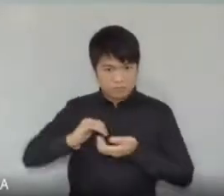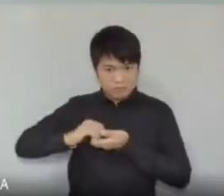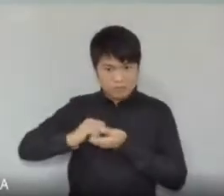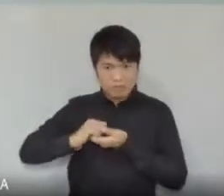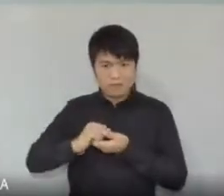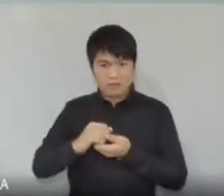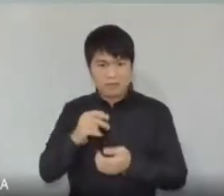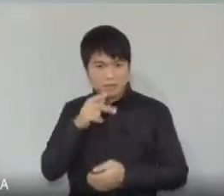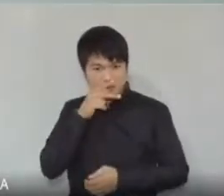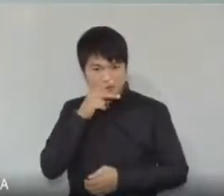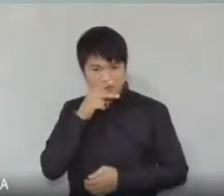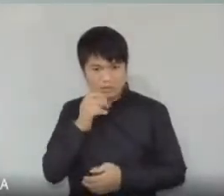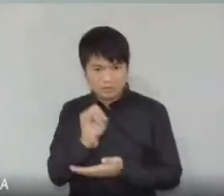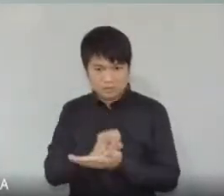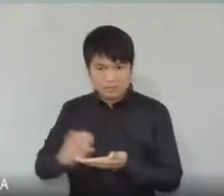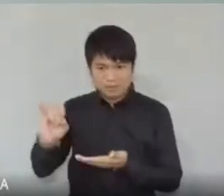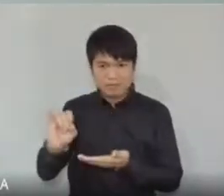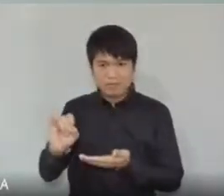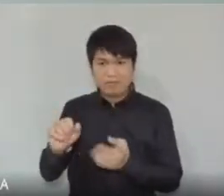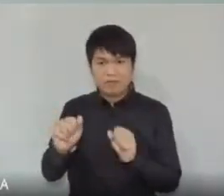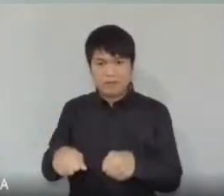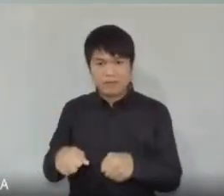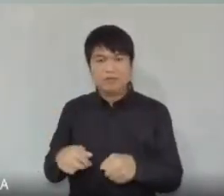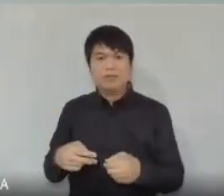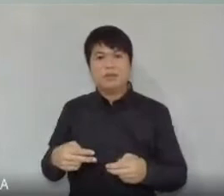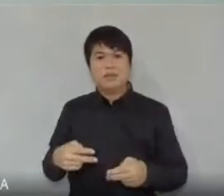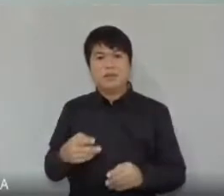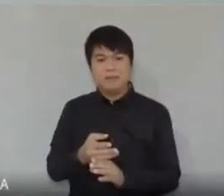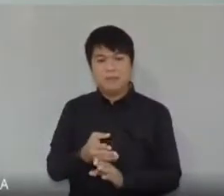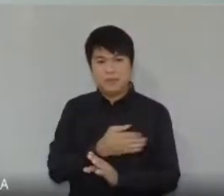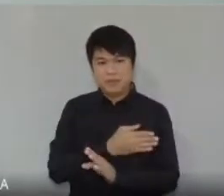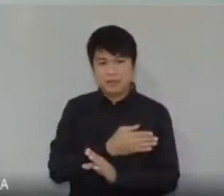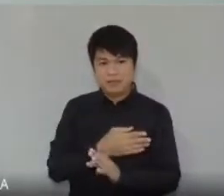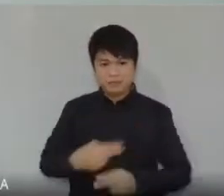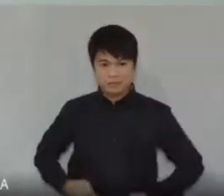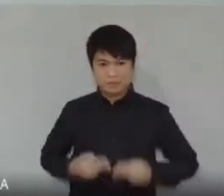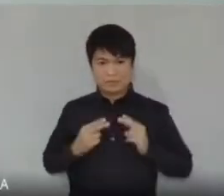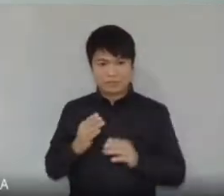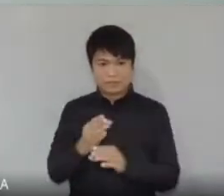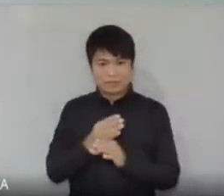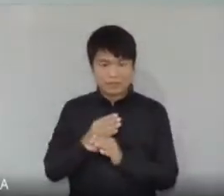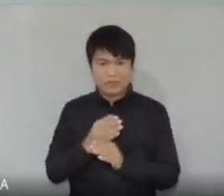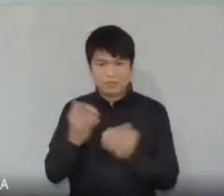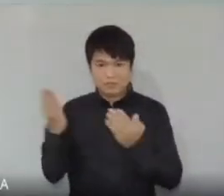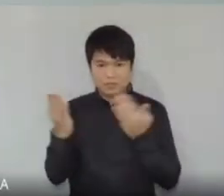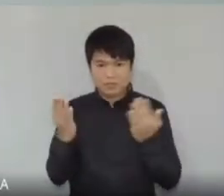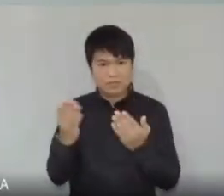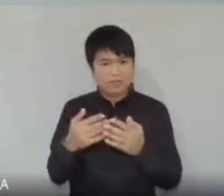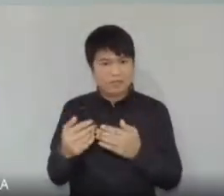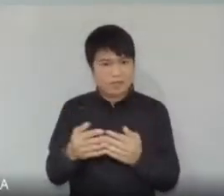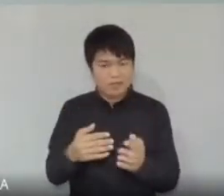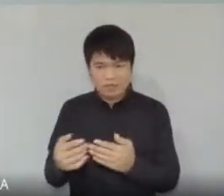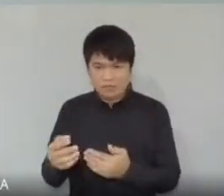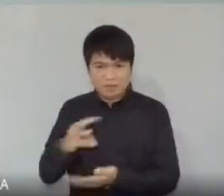services among the population, ensuring access to safe and quality healthcare while staying apart.